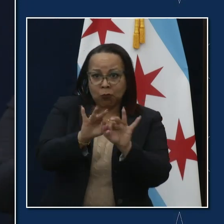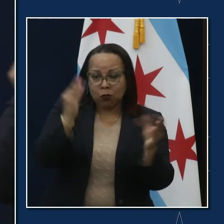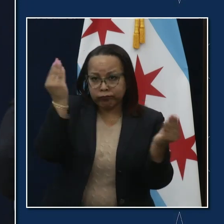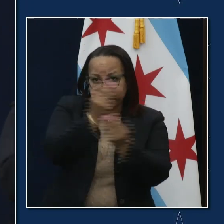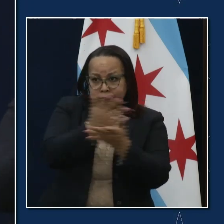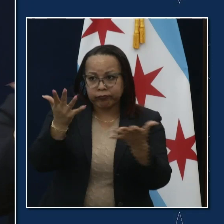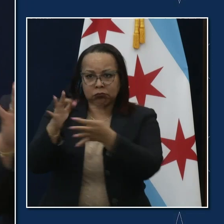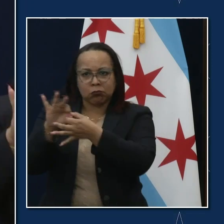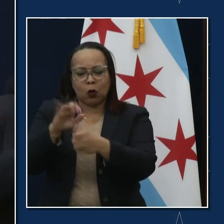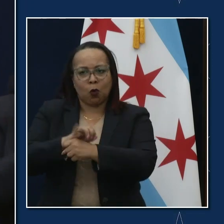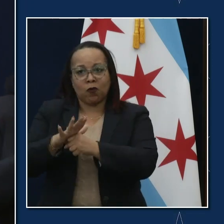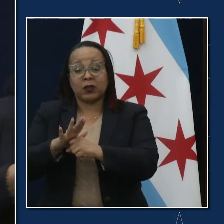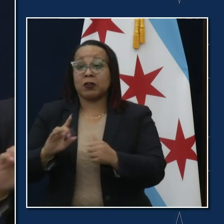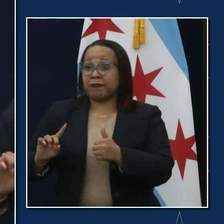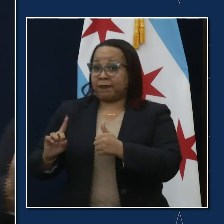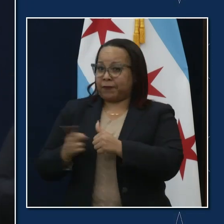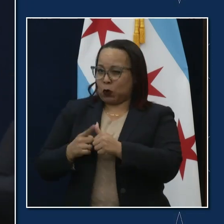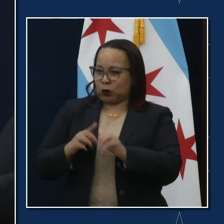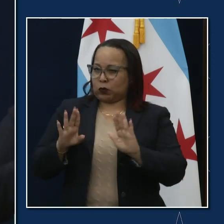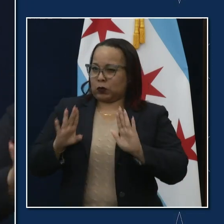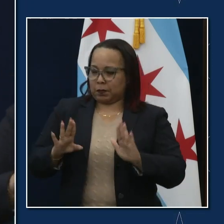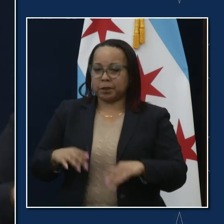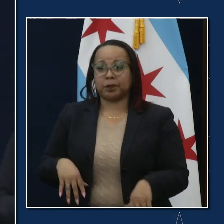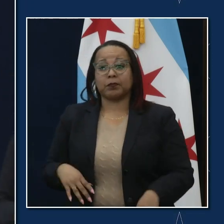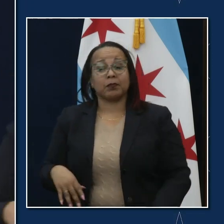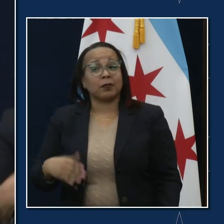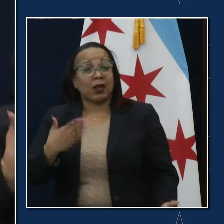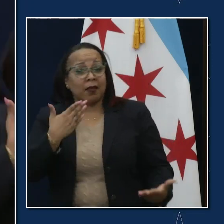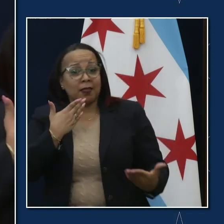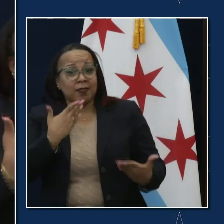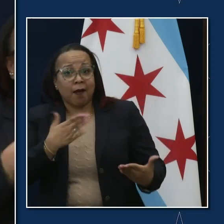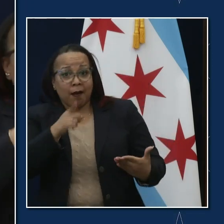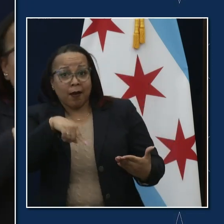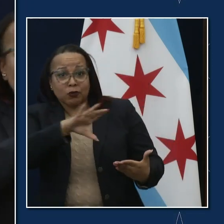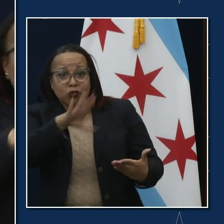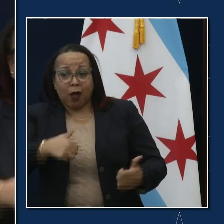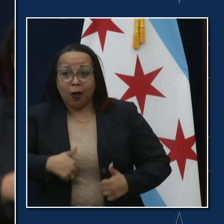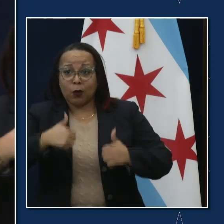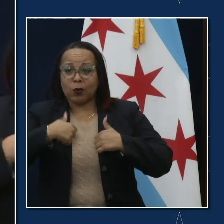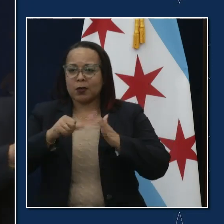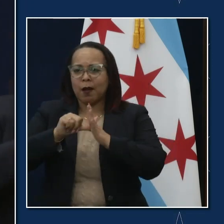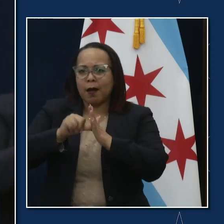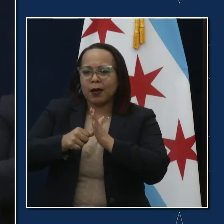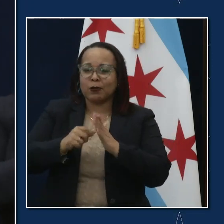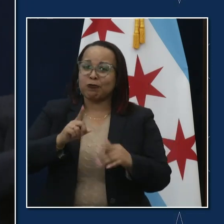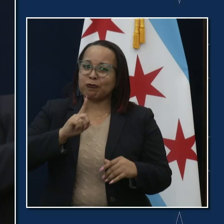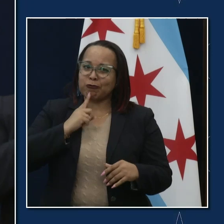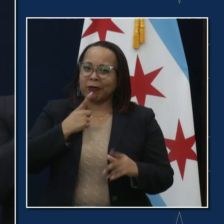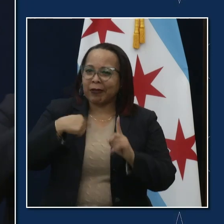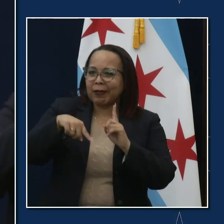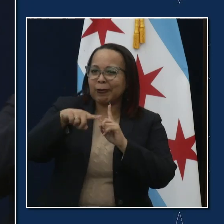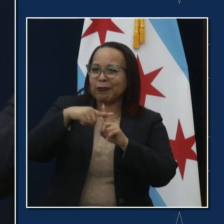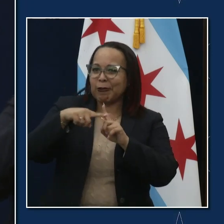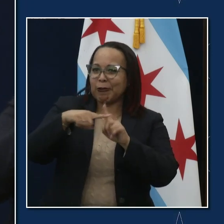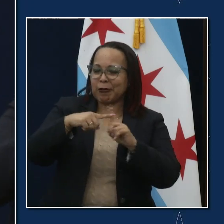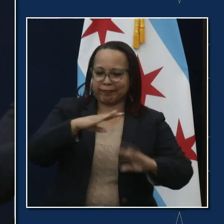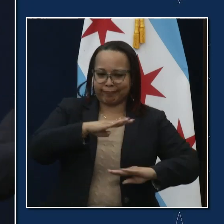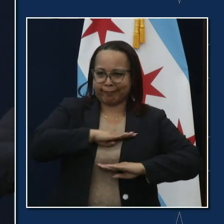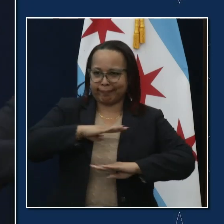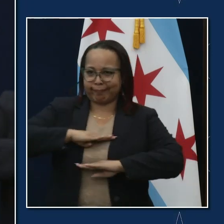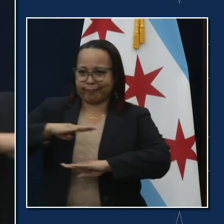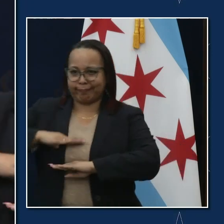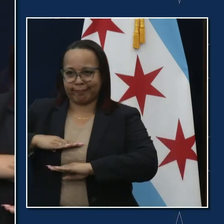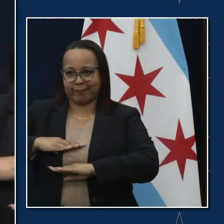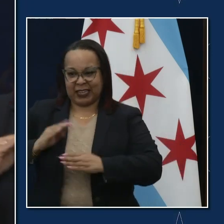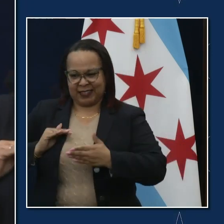related to COVID. So first, I want to thank Chicagoans and highlight some really good benchmarks as we come